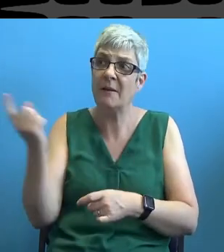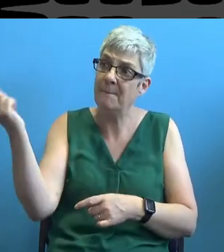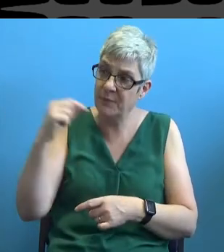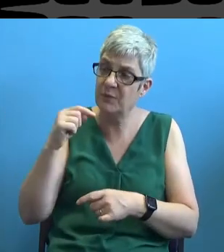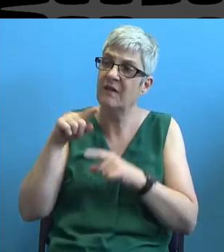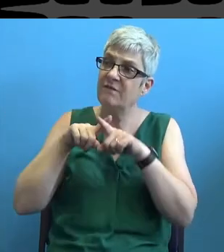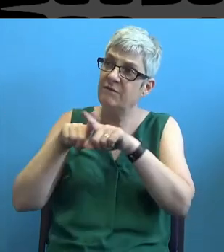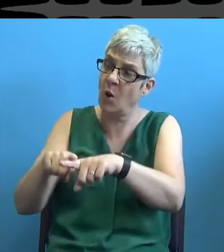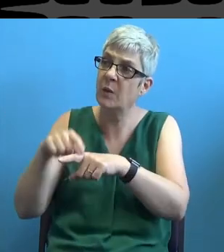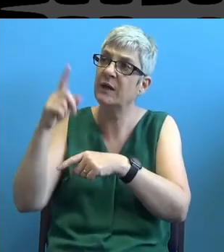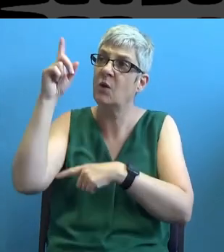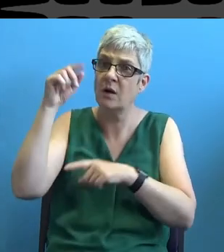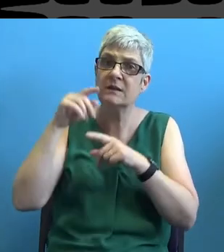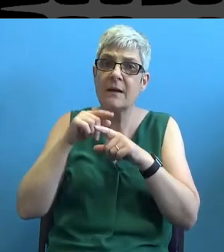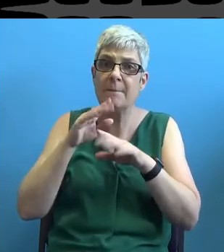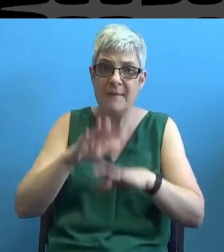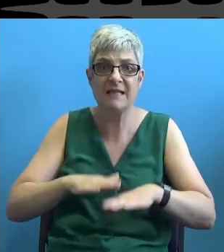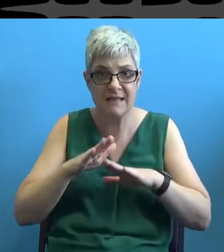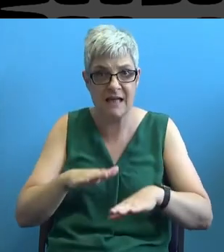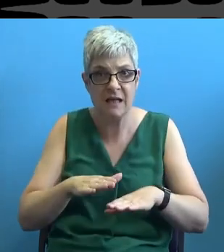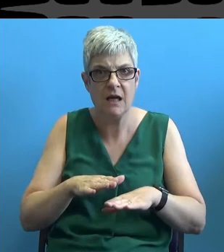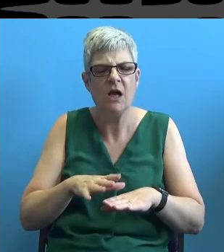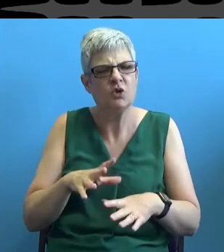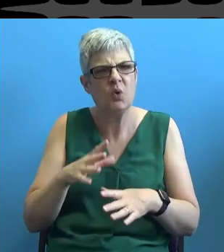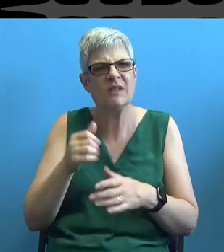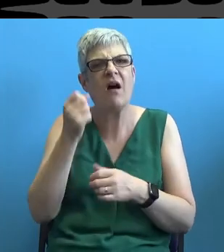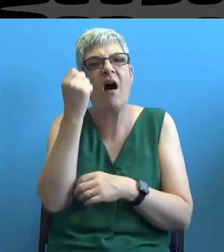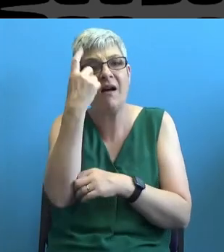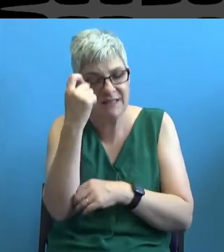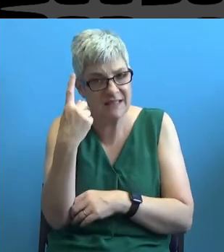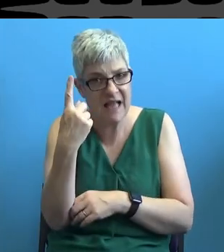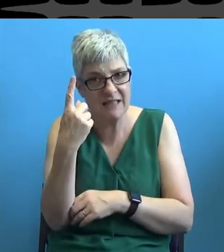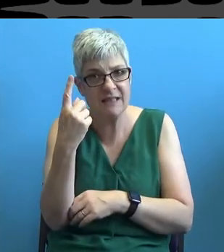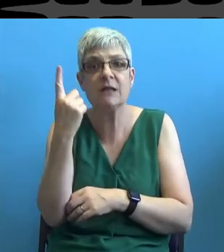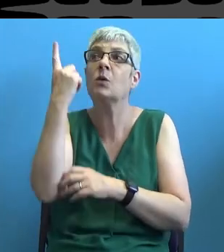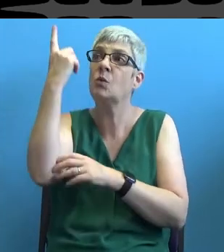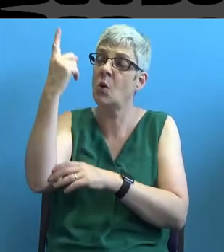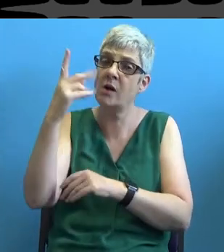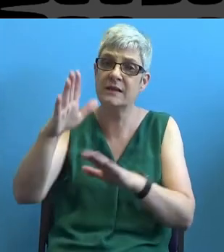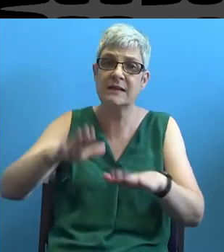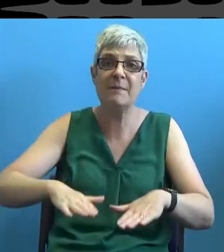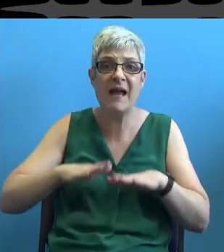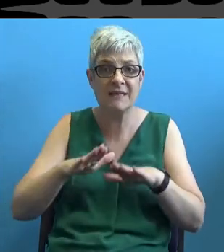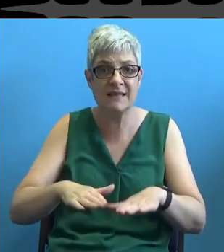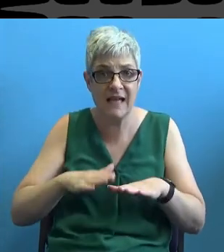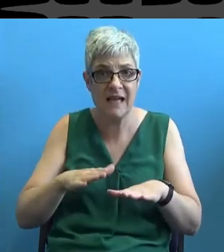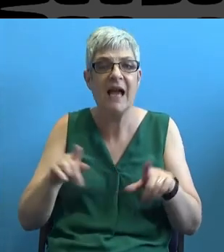mercy of God. That is to the church what blood is to the body. It is life-giving.